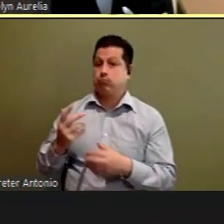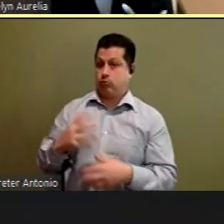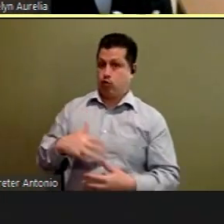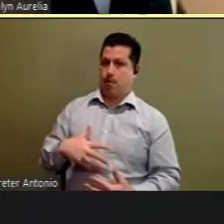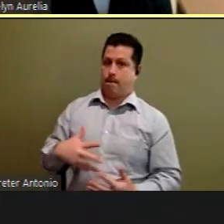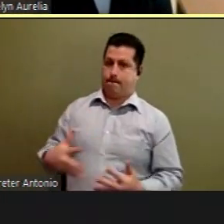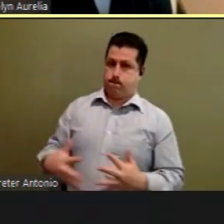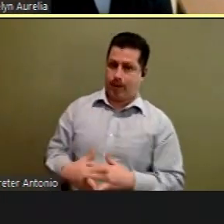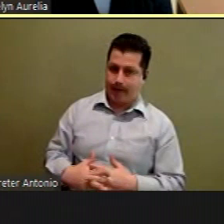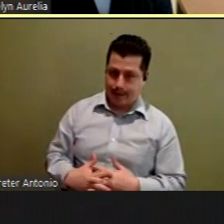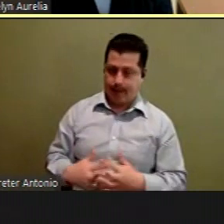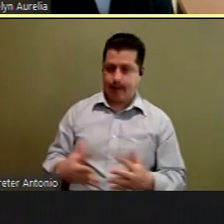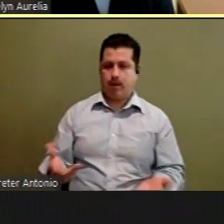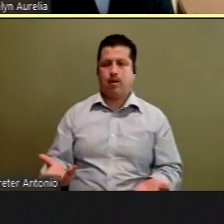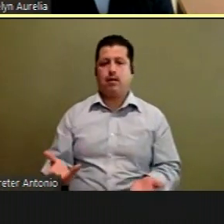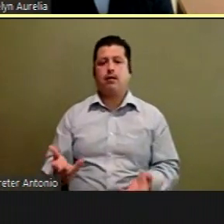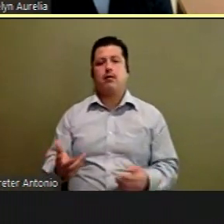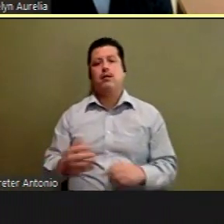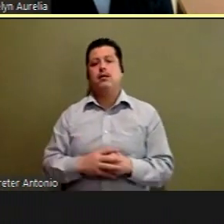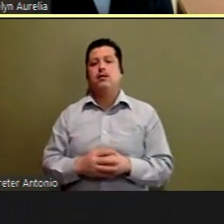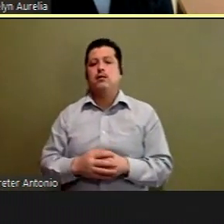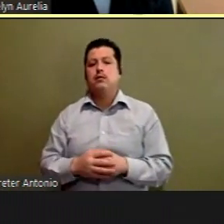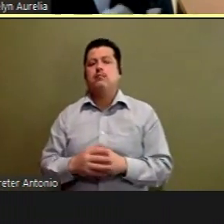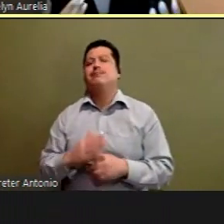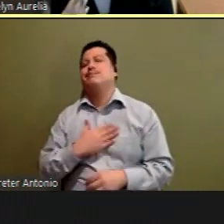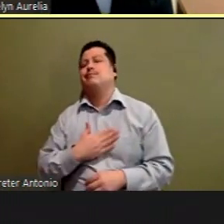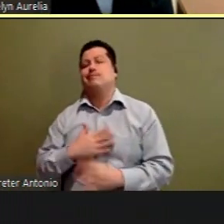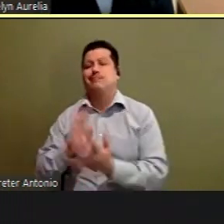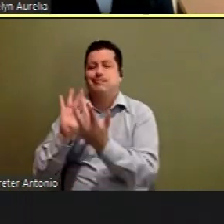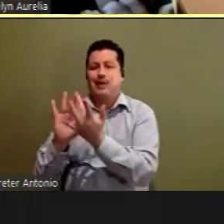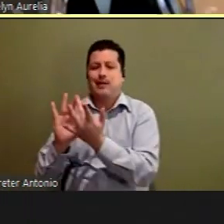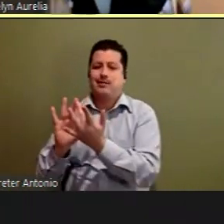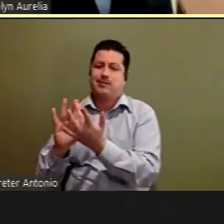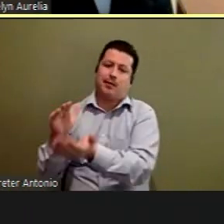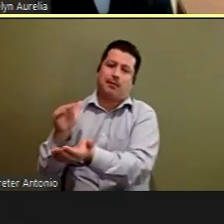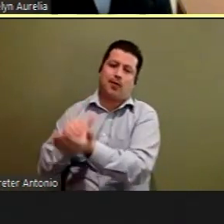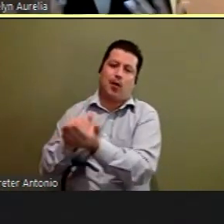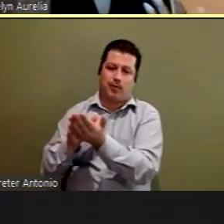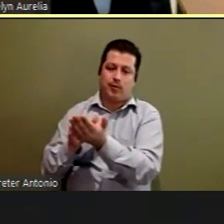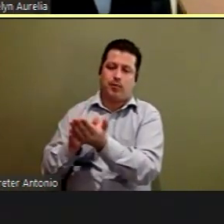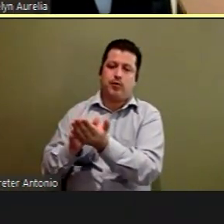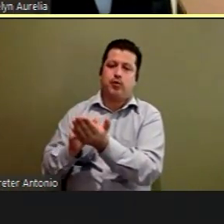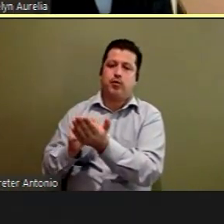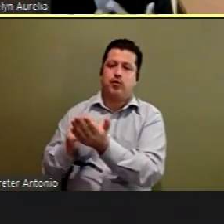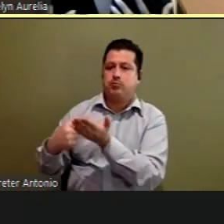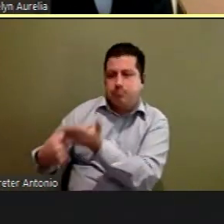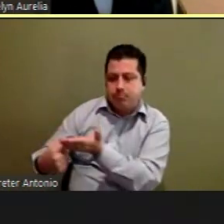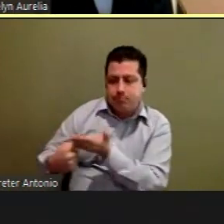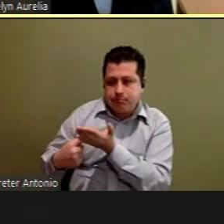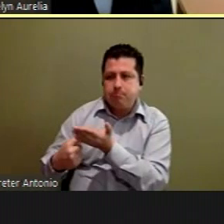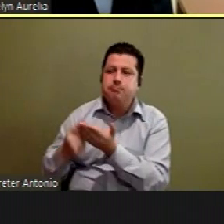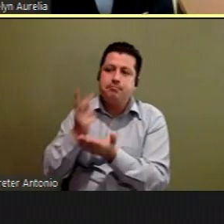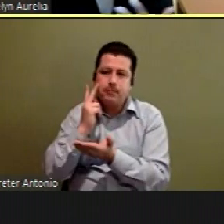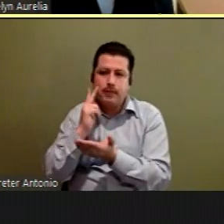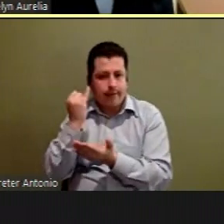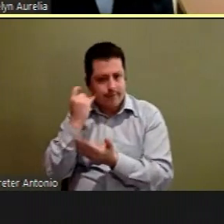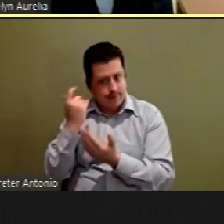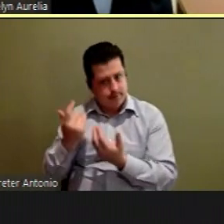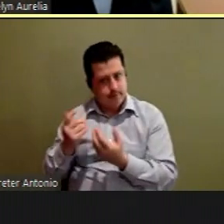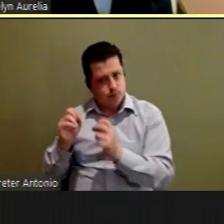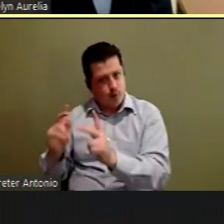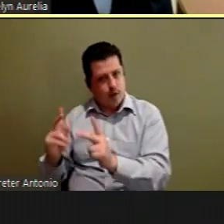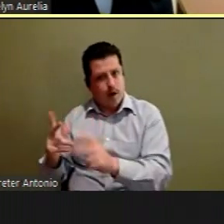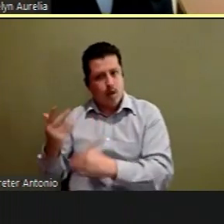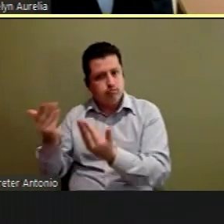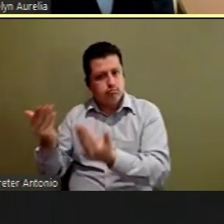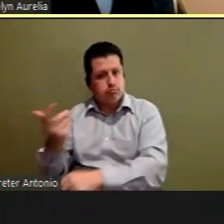about the timing with your medical professional. If you're immunosuppressed on chemo, all those things are still okay. You just have to